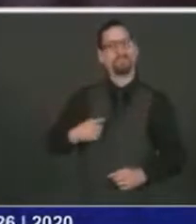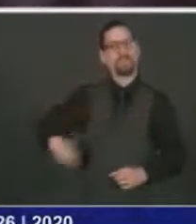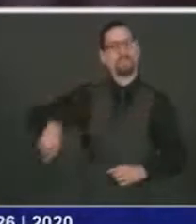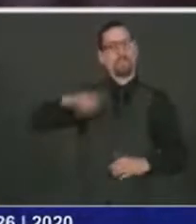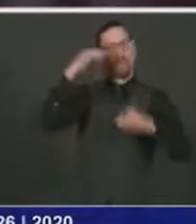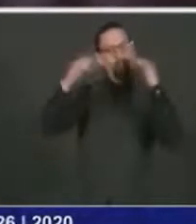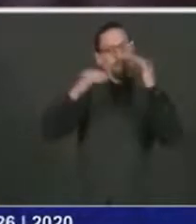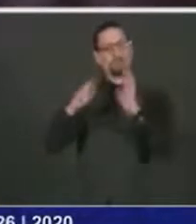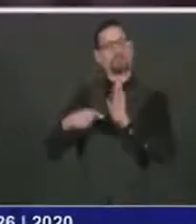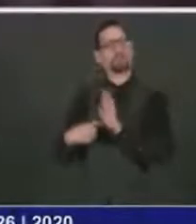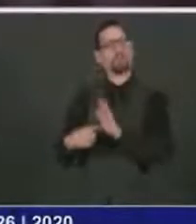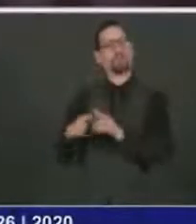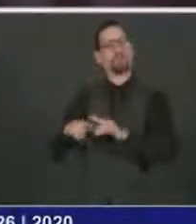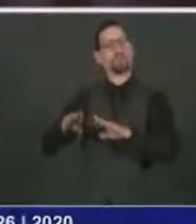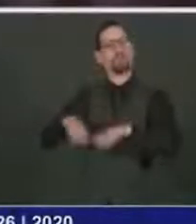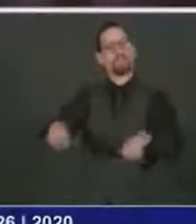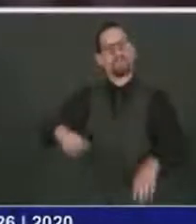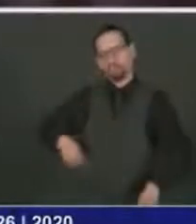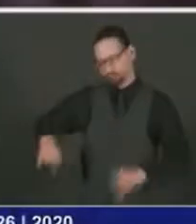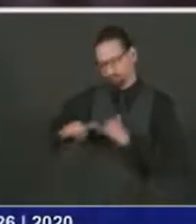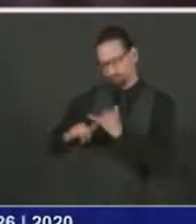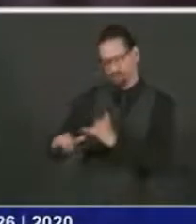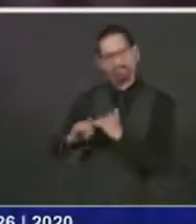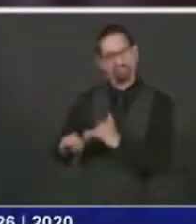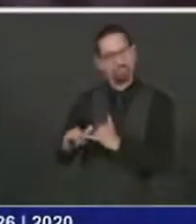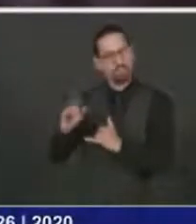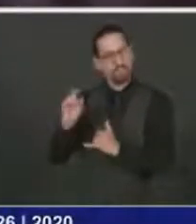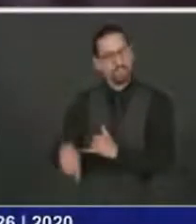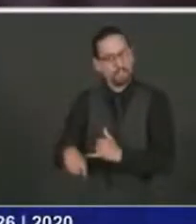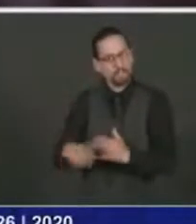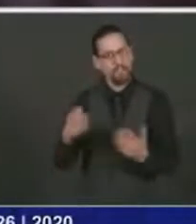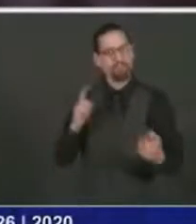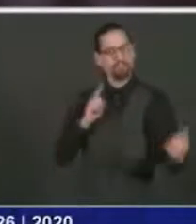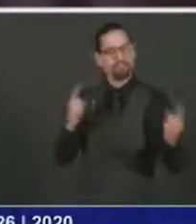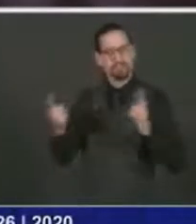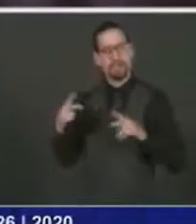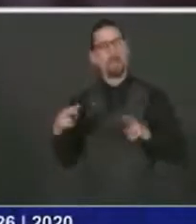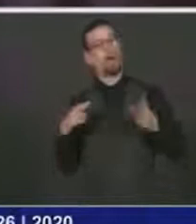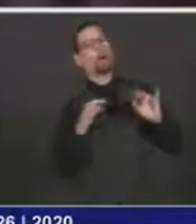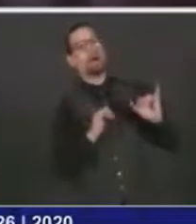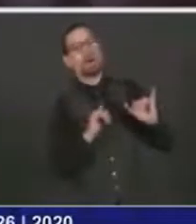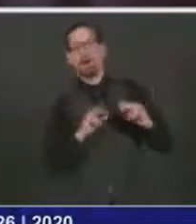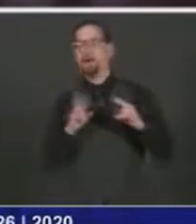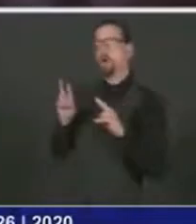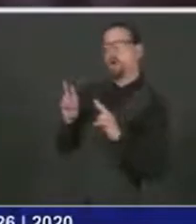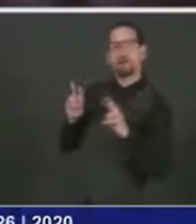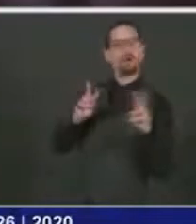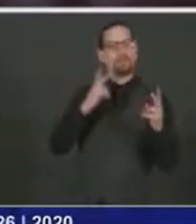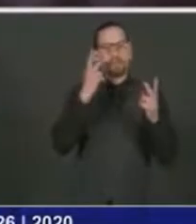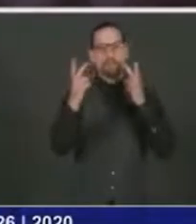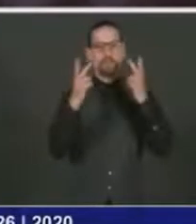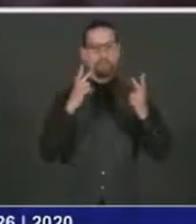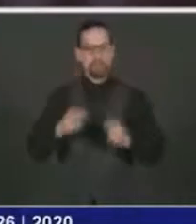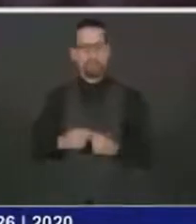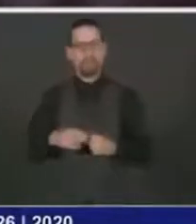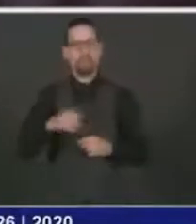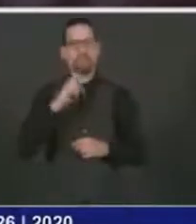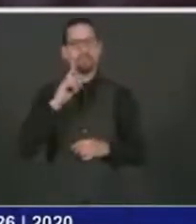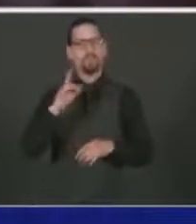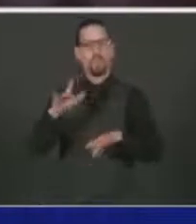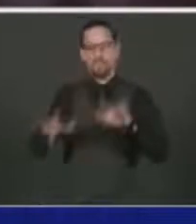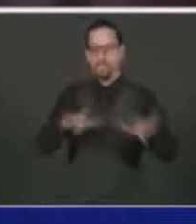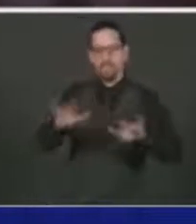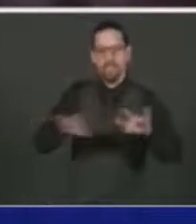encourage children to be informed of as well. Cleaning and disinfecting high-touch